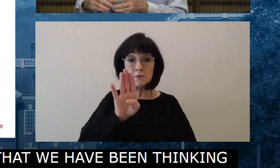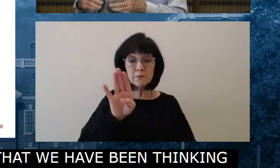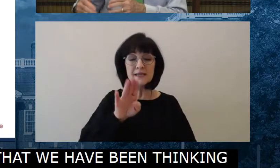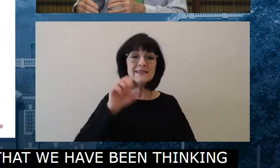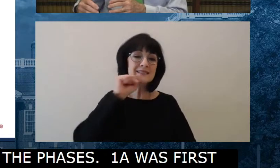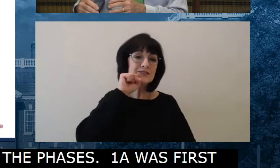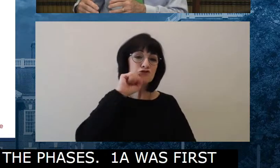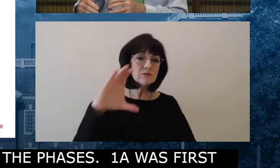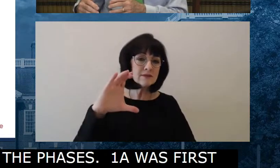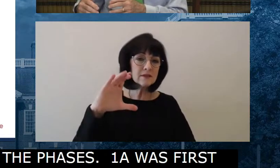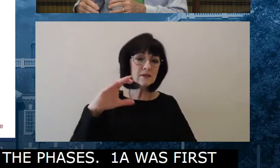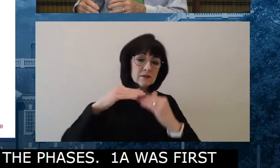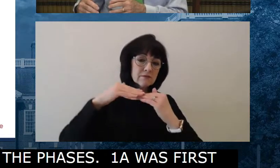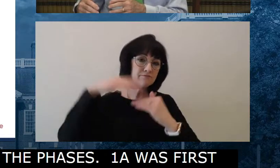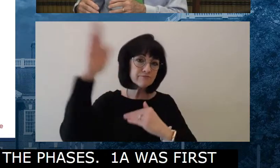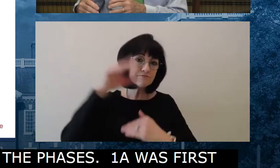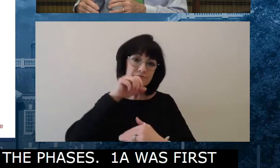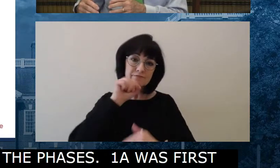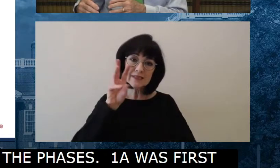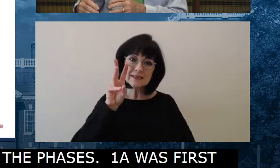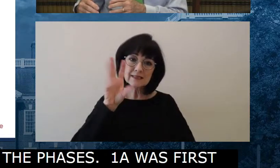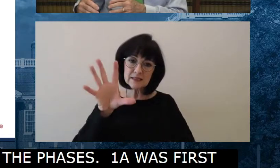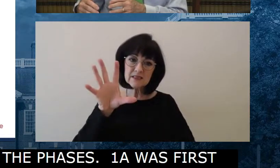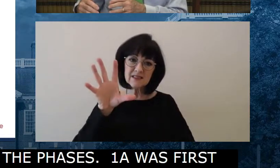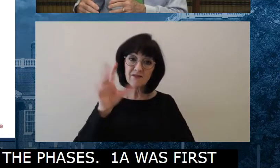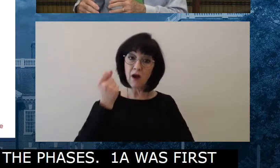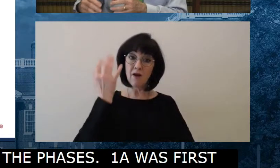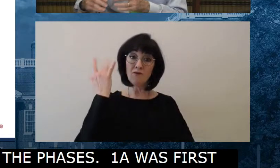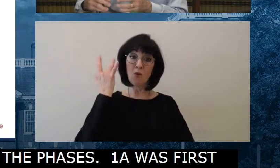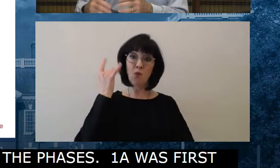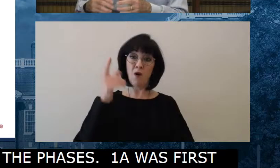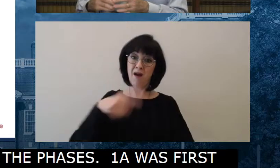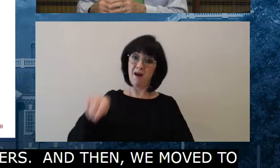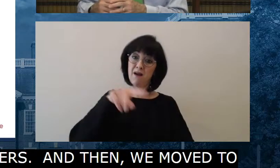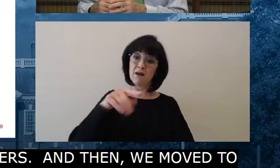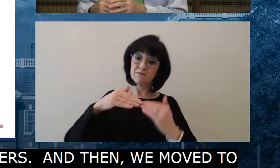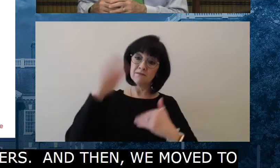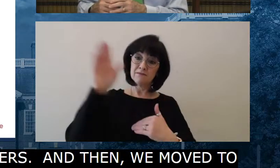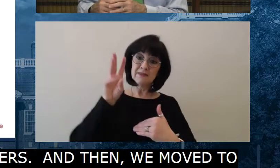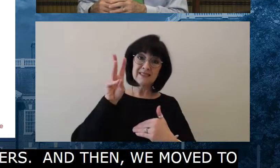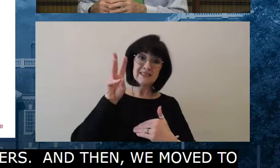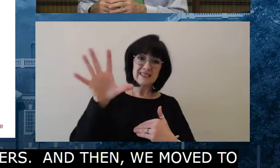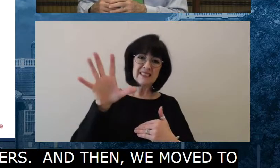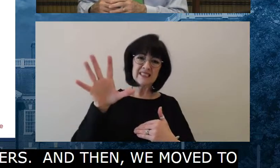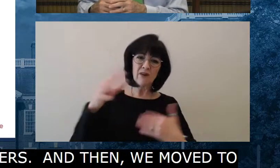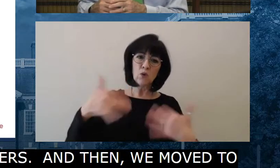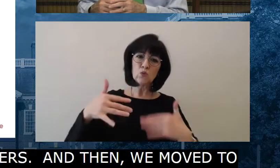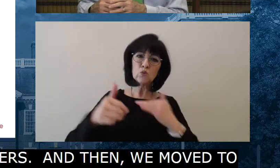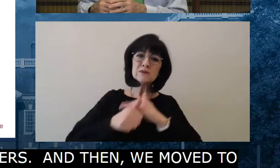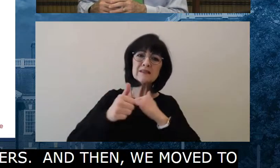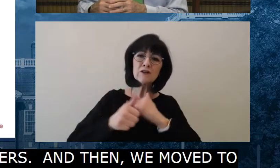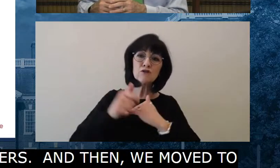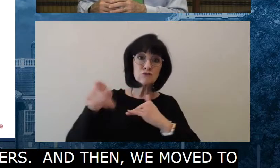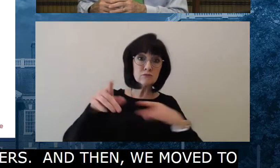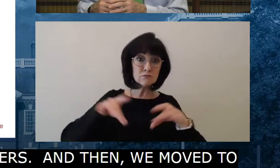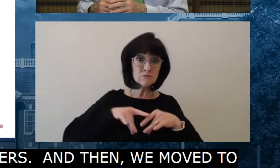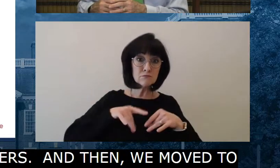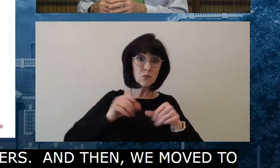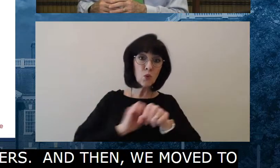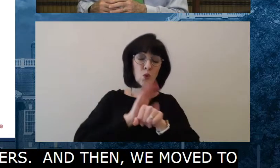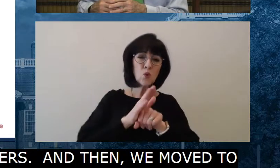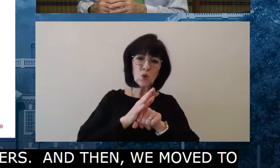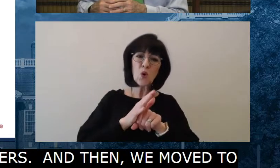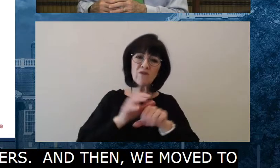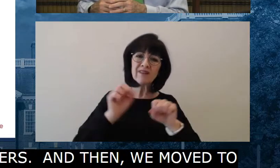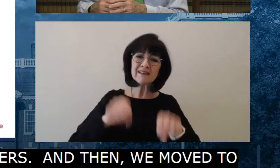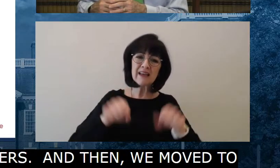older, those who are most vulnerable to COVID-19. And we're up to vaccinating 67%, we estimate, of